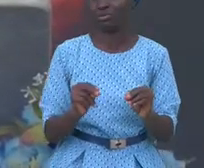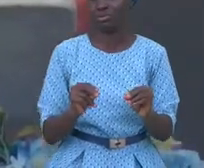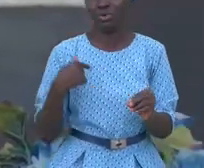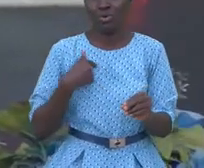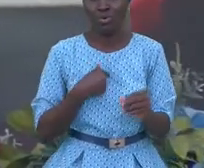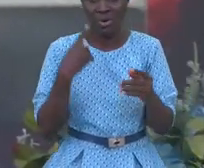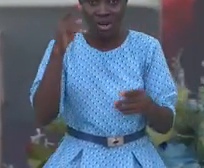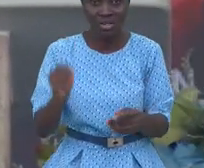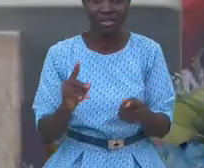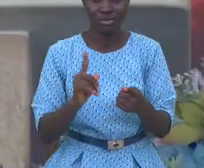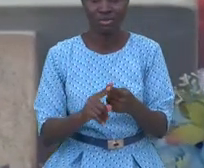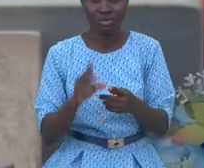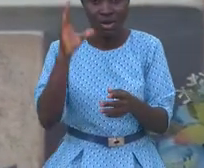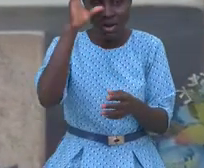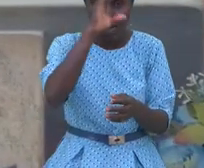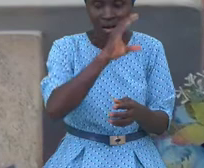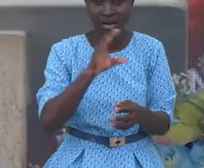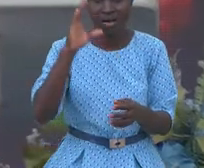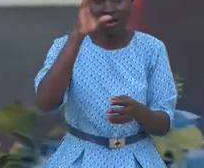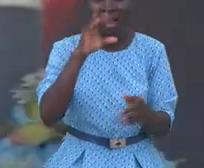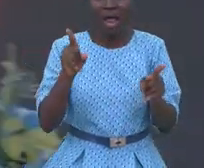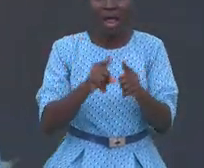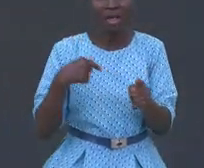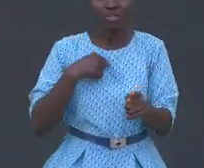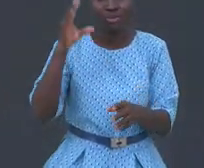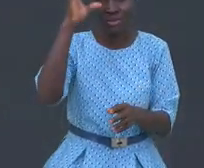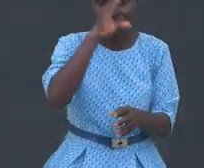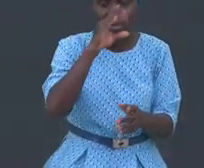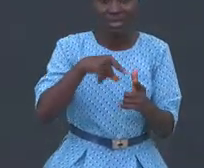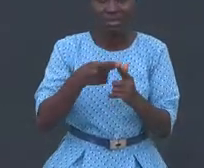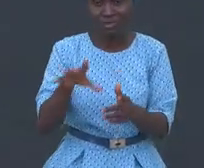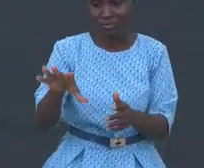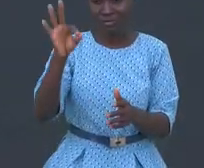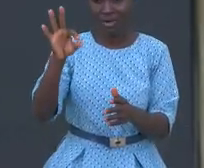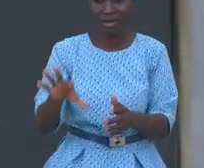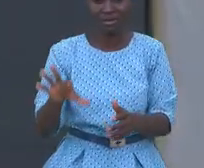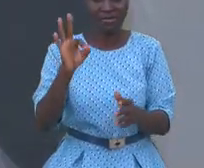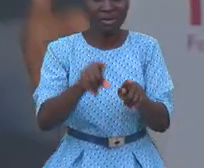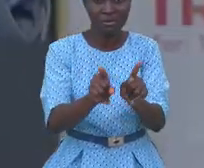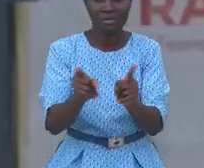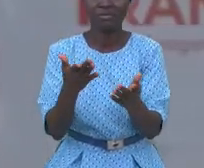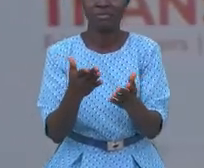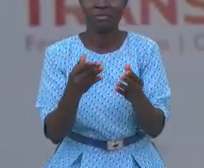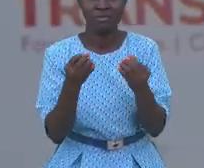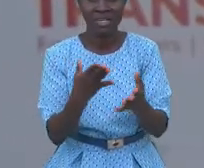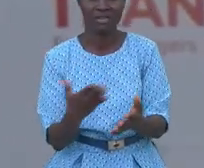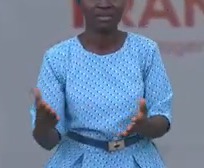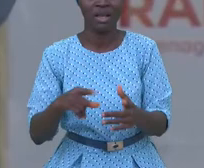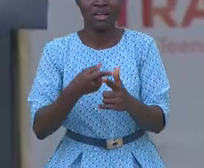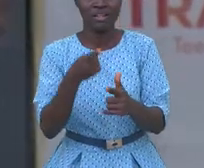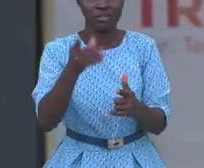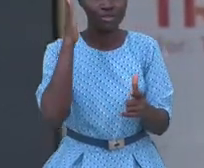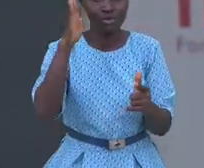then as we're exploring, I've seen this, I've seen that, I